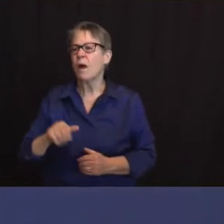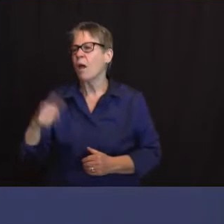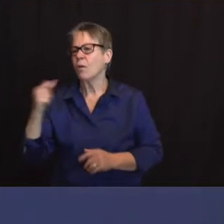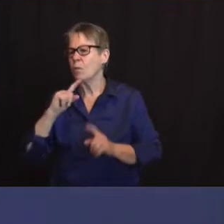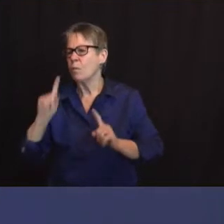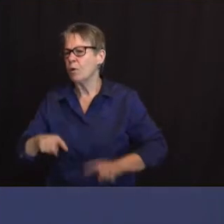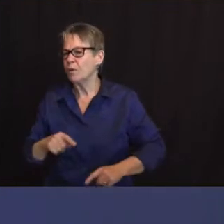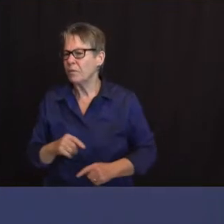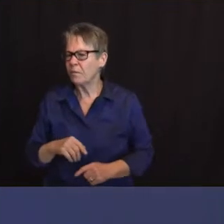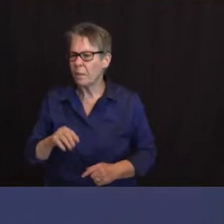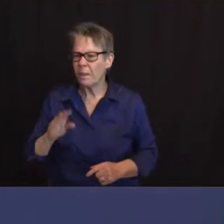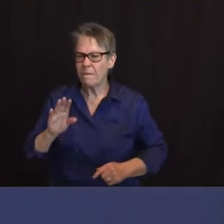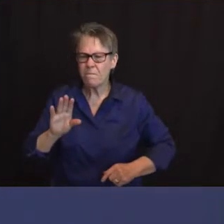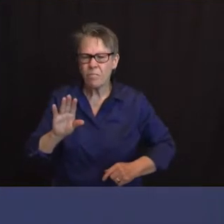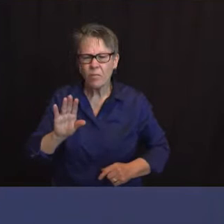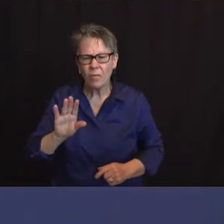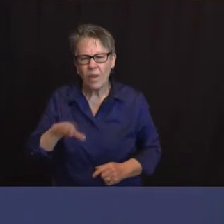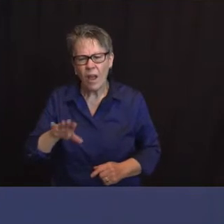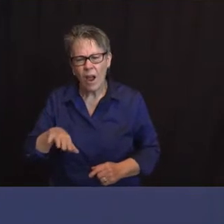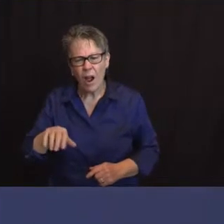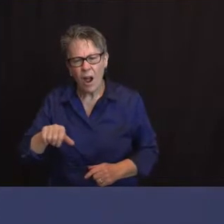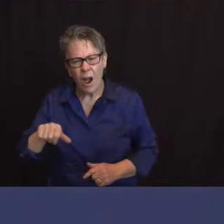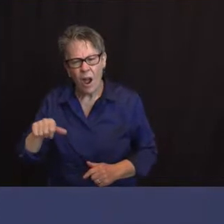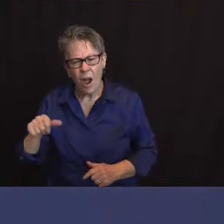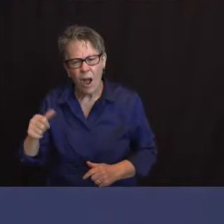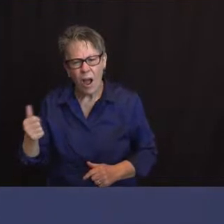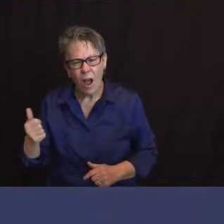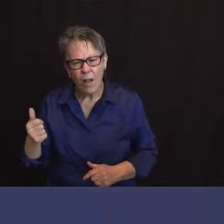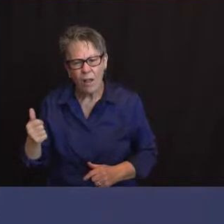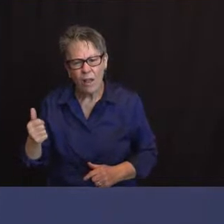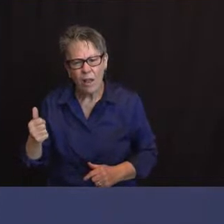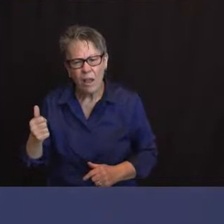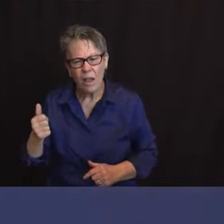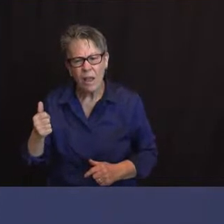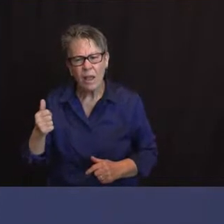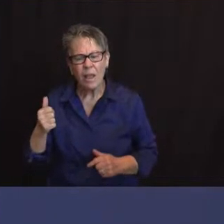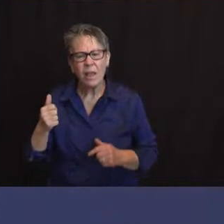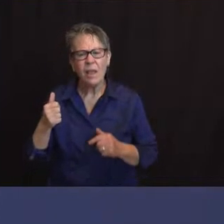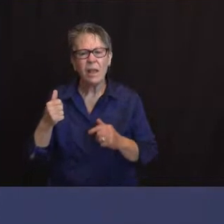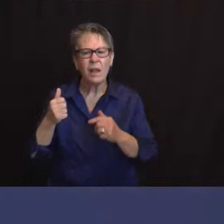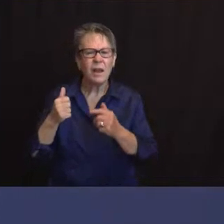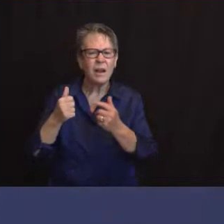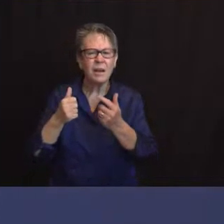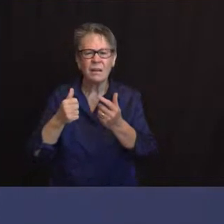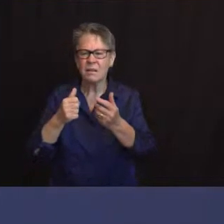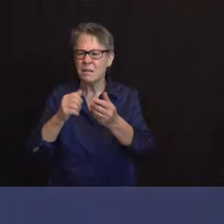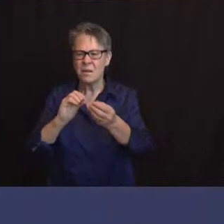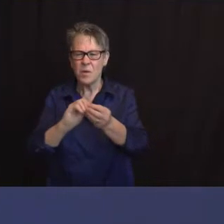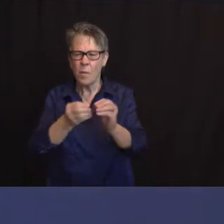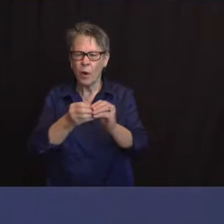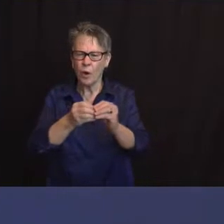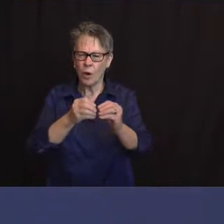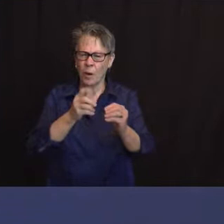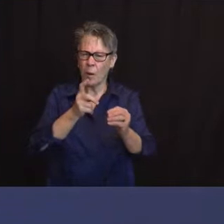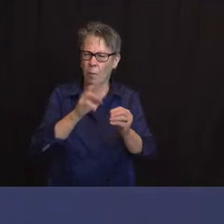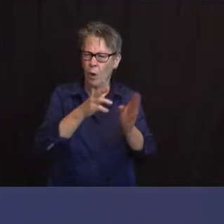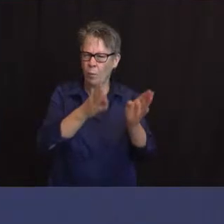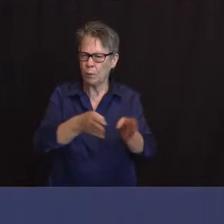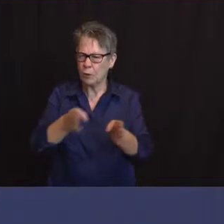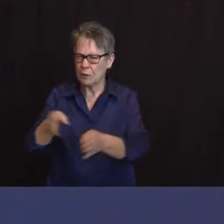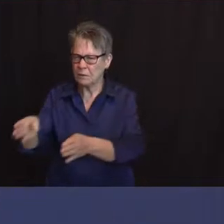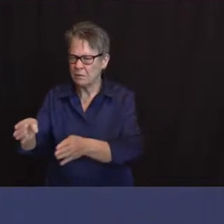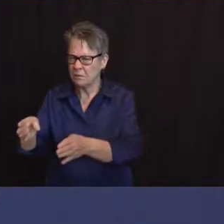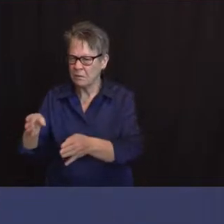COVID case numbers than other states, among the top in the nation, I'm curious, have you made the case to the president or to federal